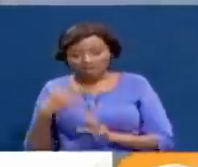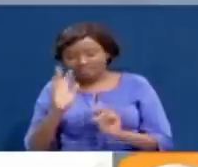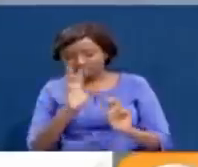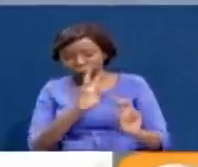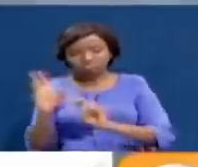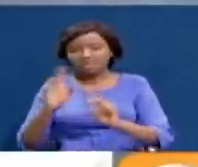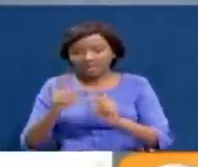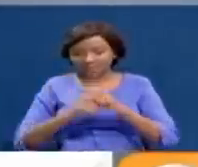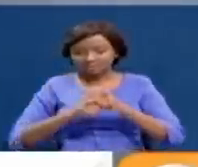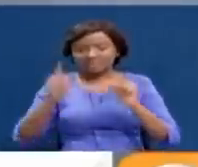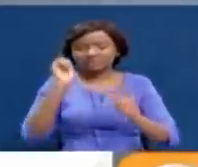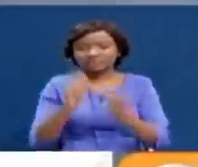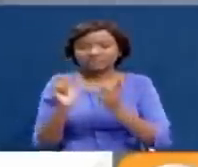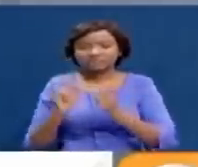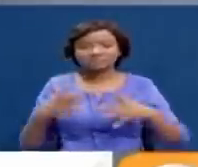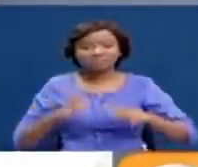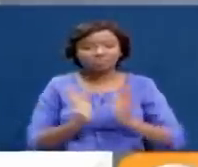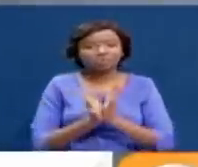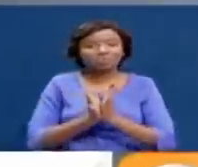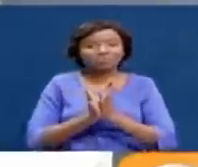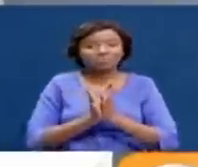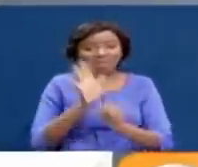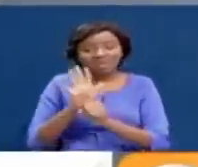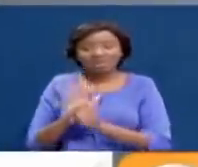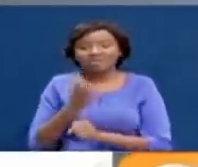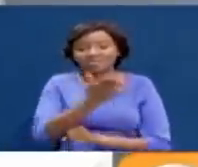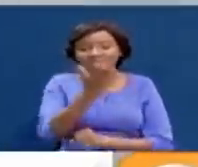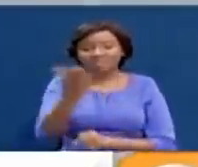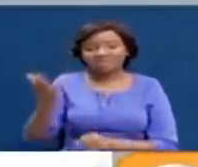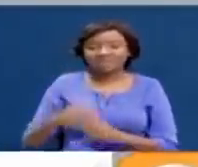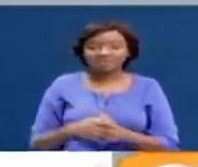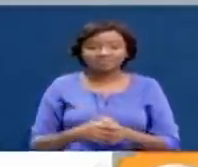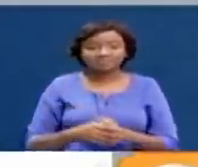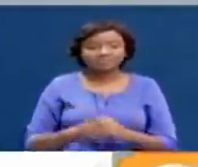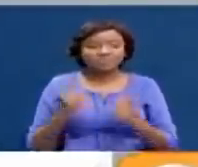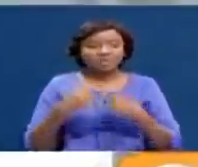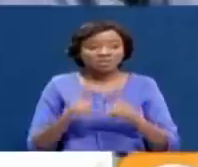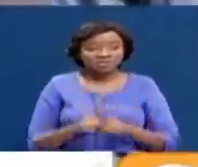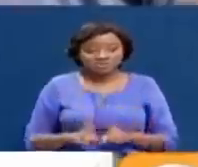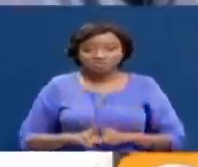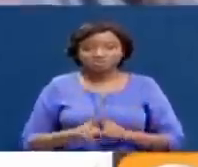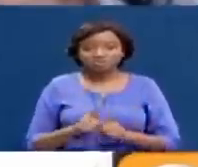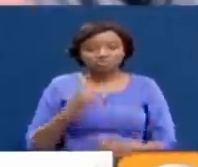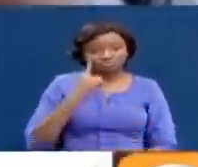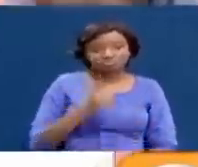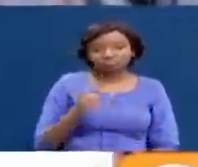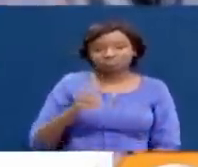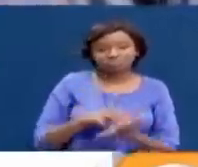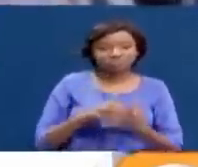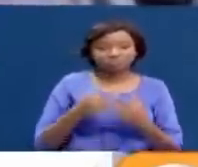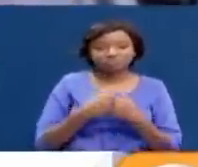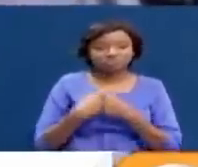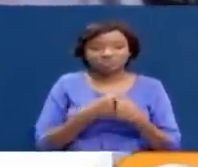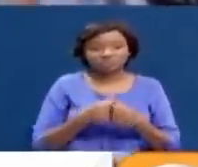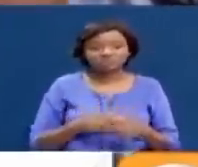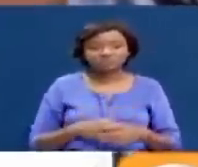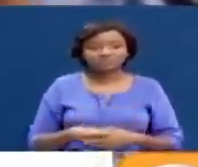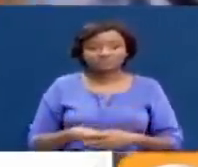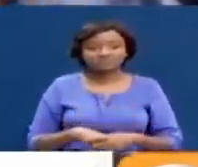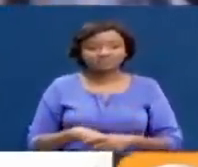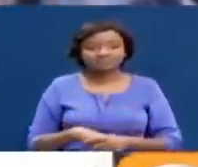activate mass testing in Old Town area, a move that was met with defiance. Ikiwa iko ndani ya Old Town, COVID